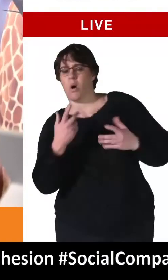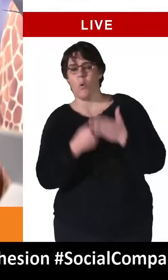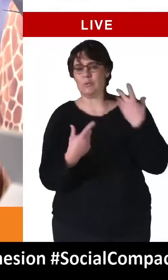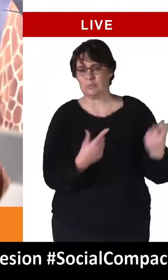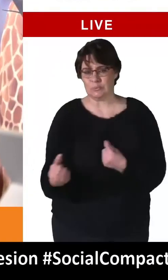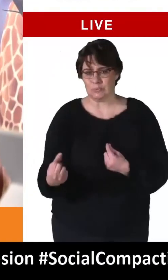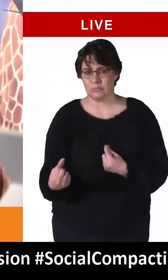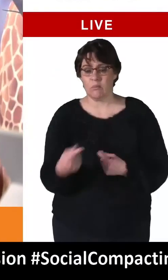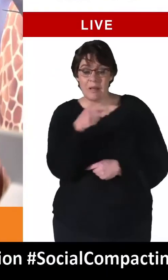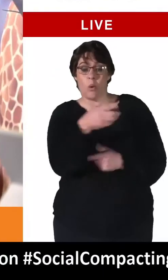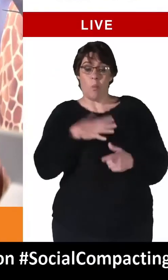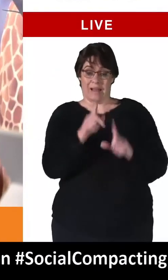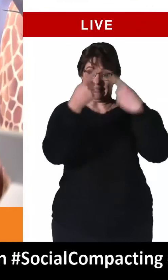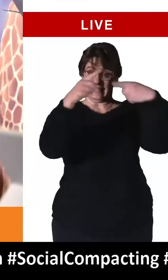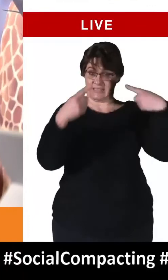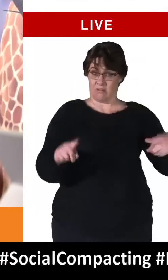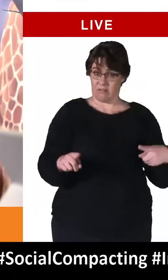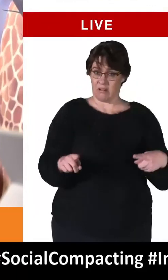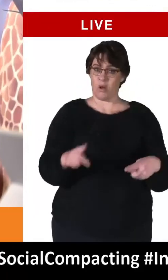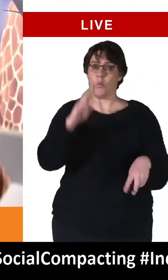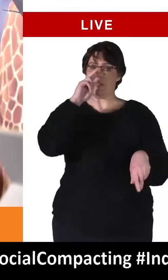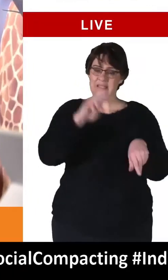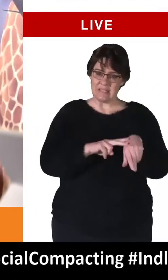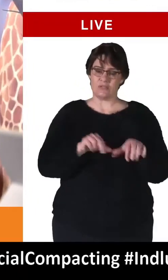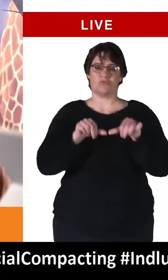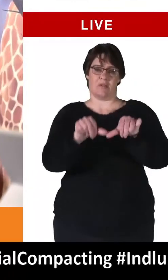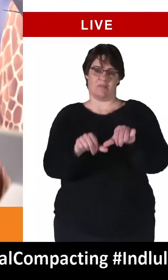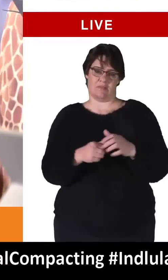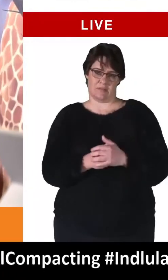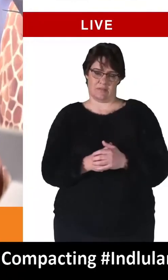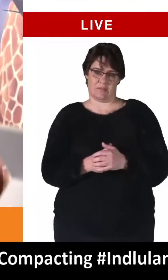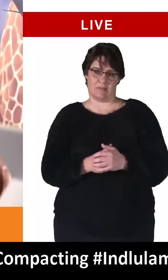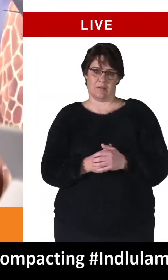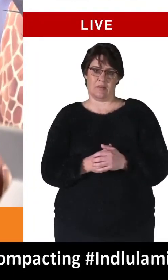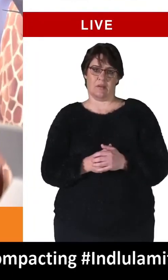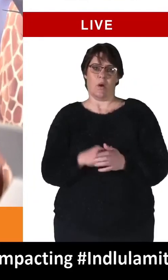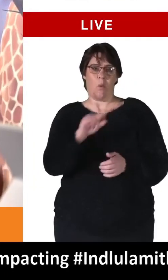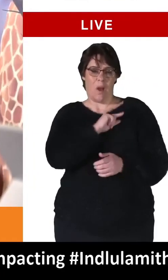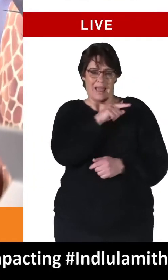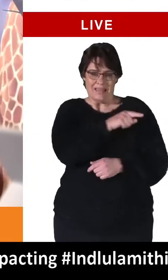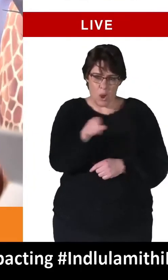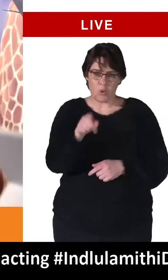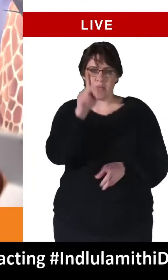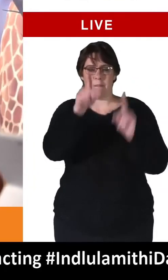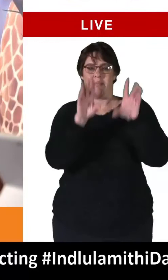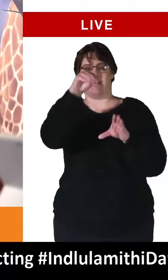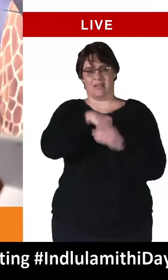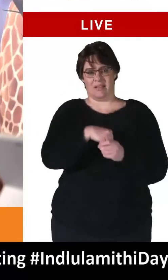But for this to succeed, it has to be driven by government, because those are the people who are